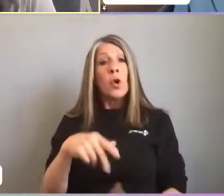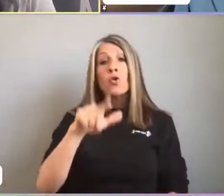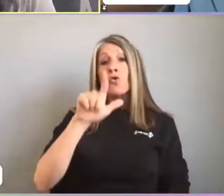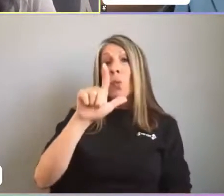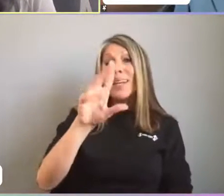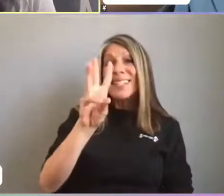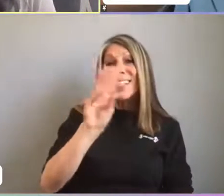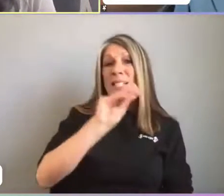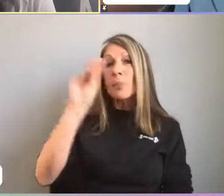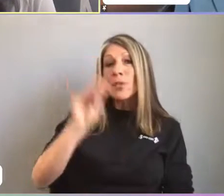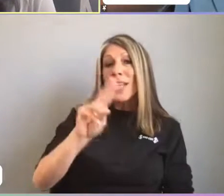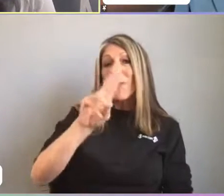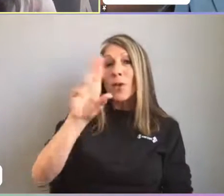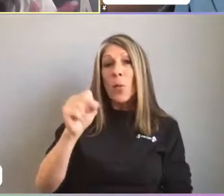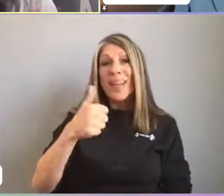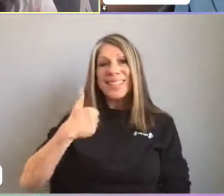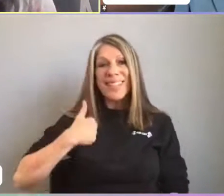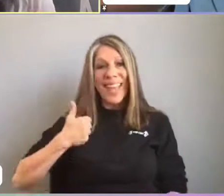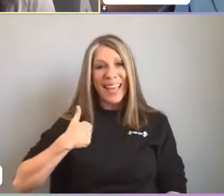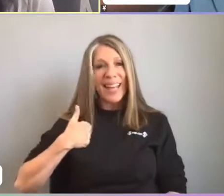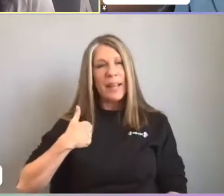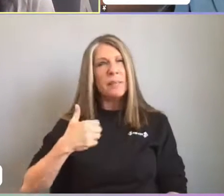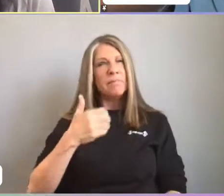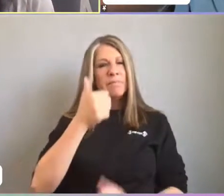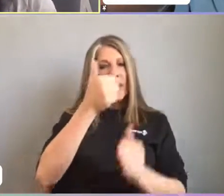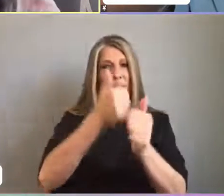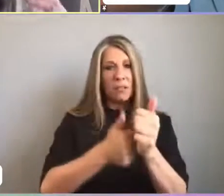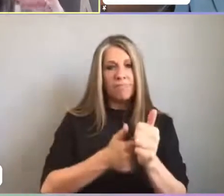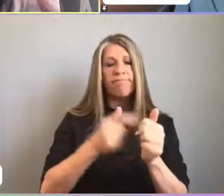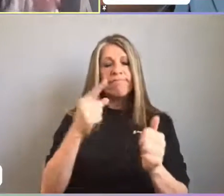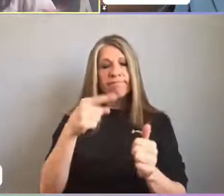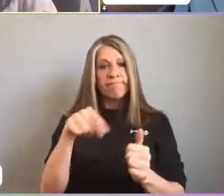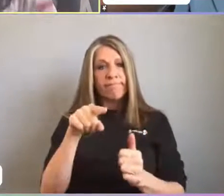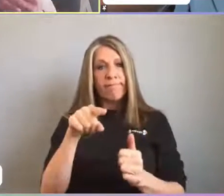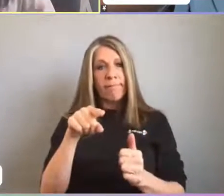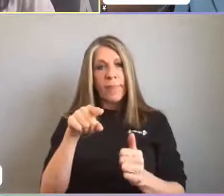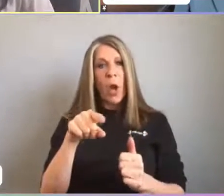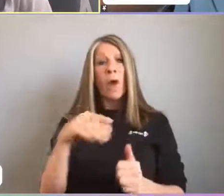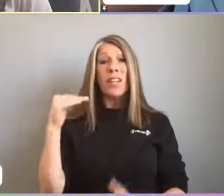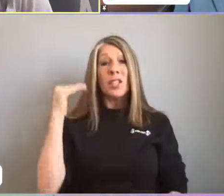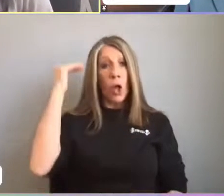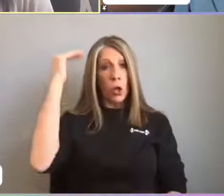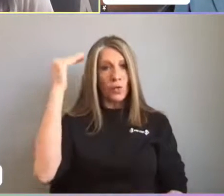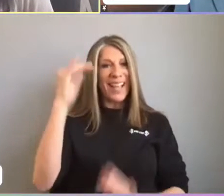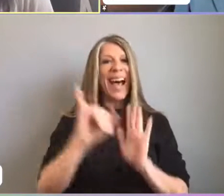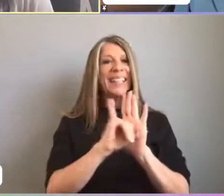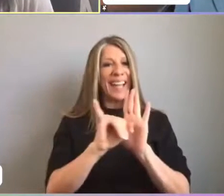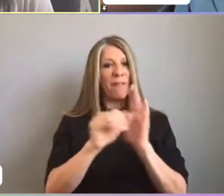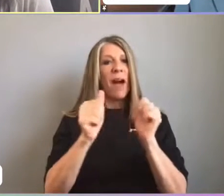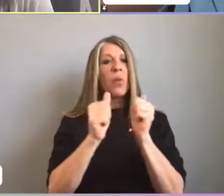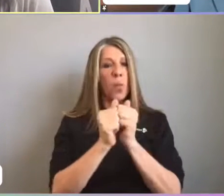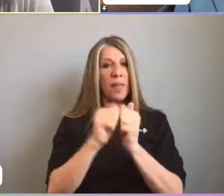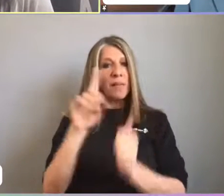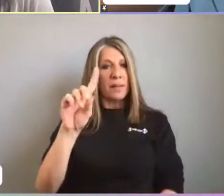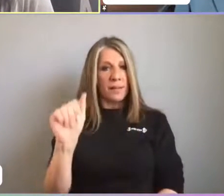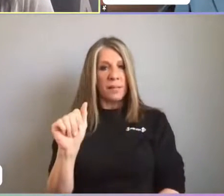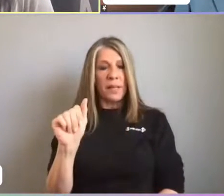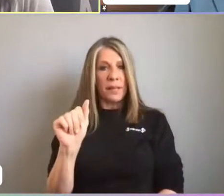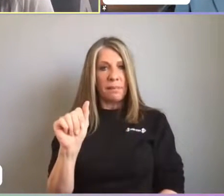26% of the US and Canada each approximately identify of adults identify with the disability.